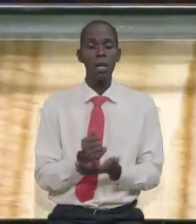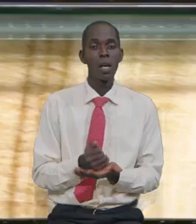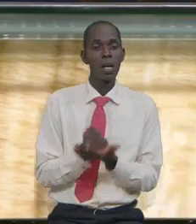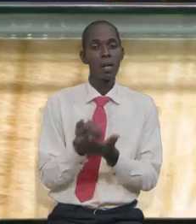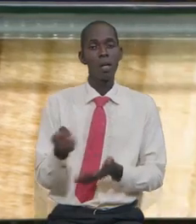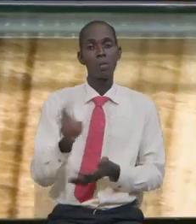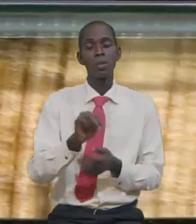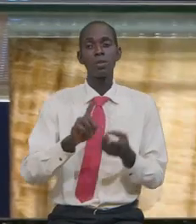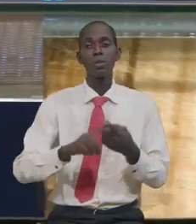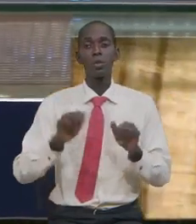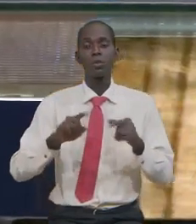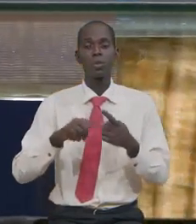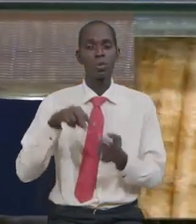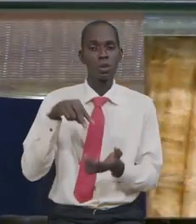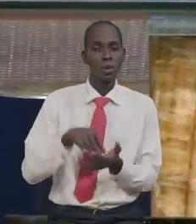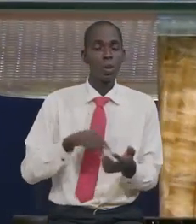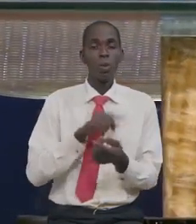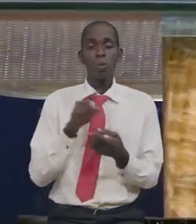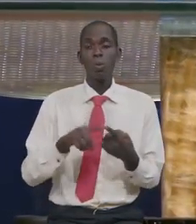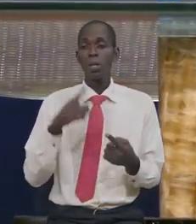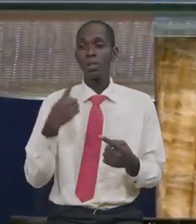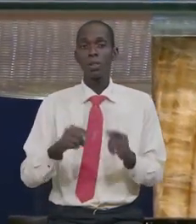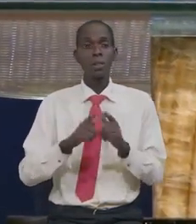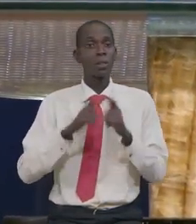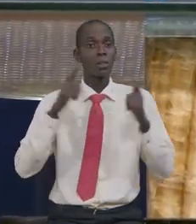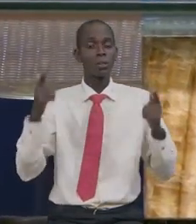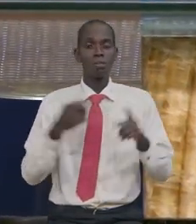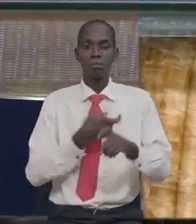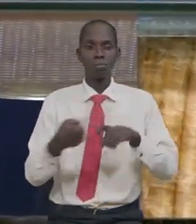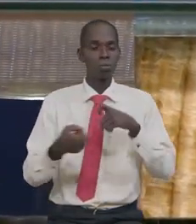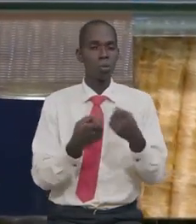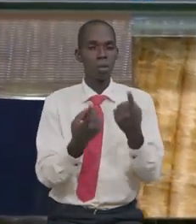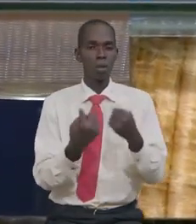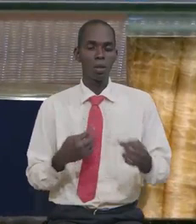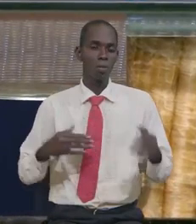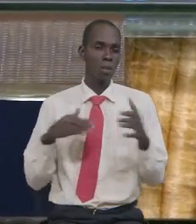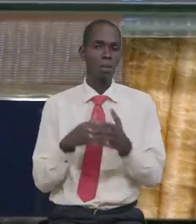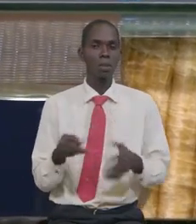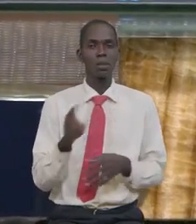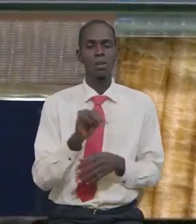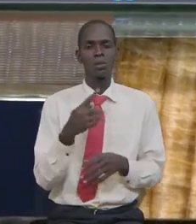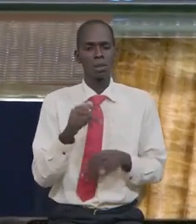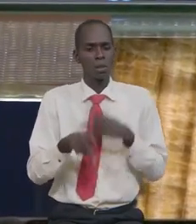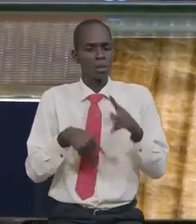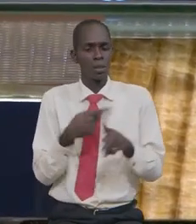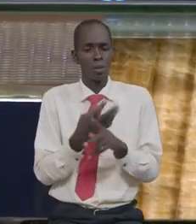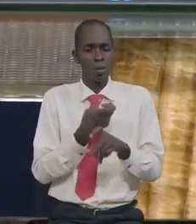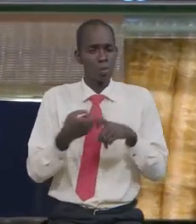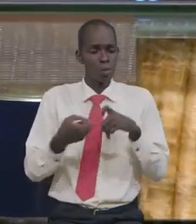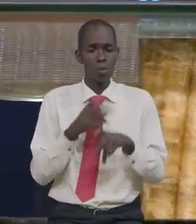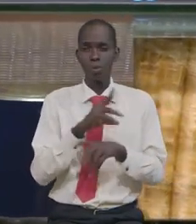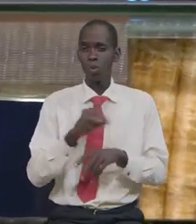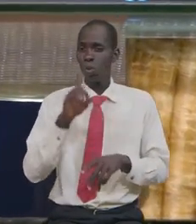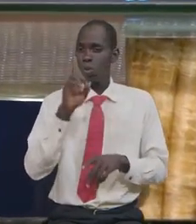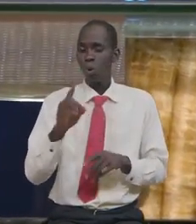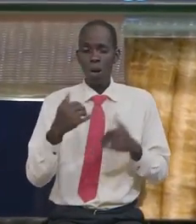a great persecution came against them. A kind of persecution nobody had experienced